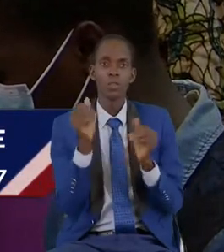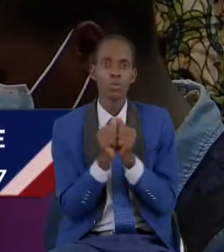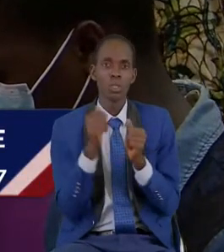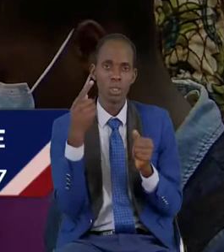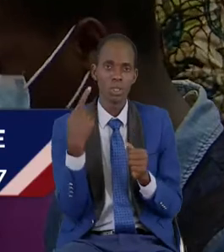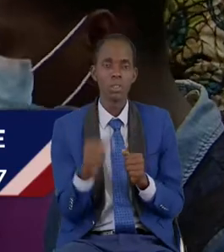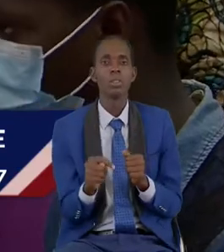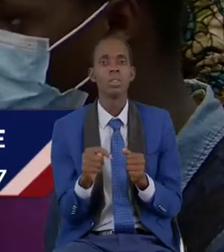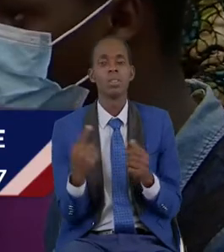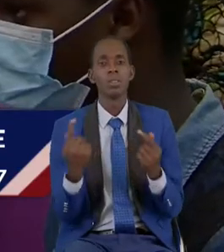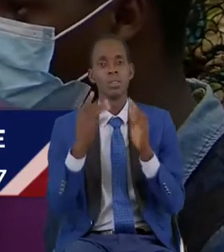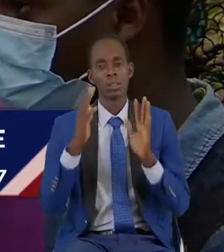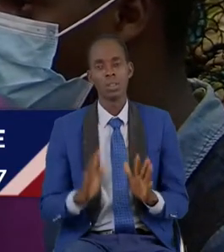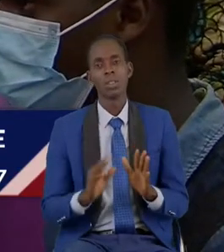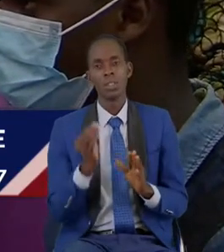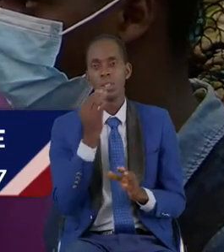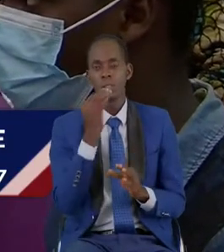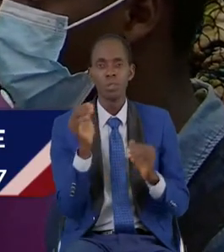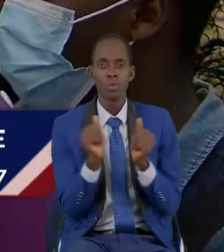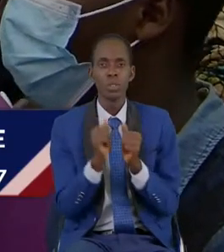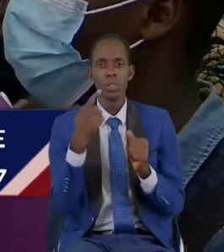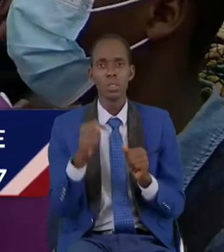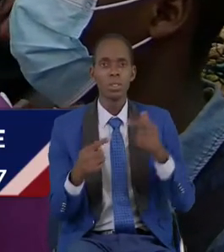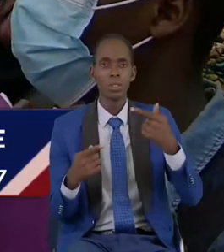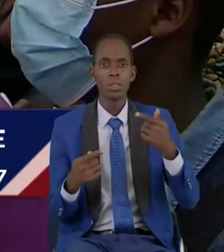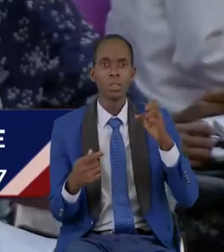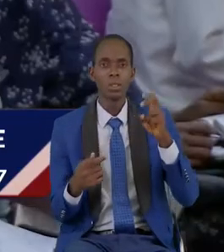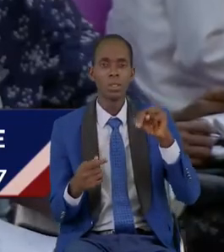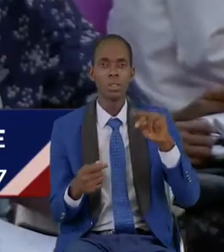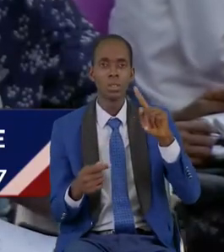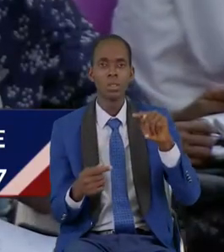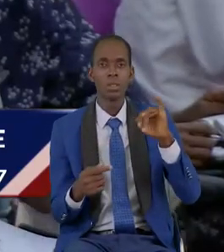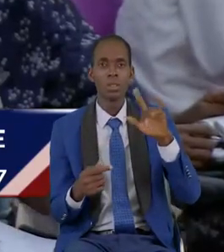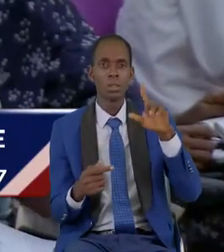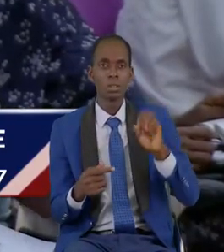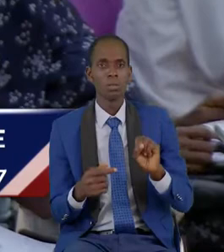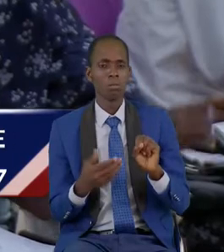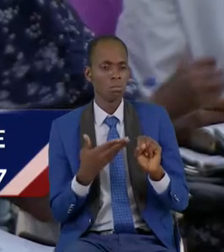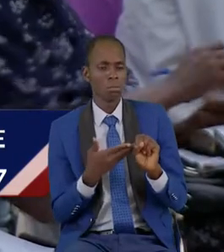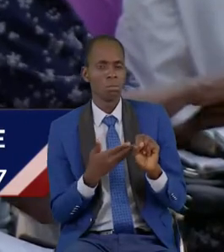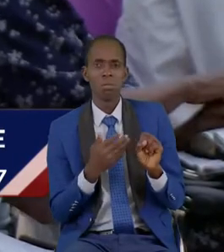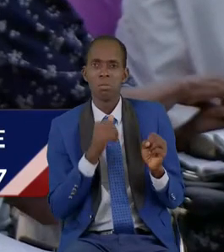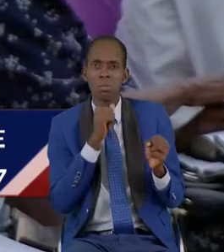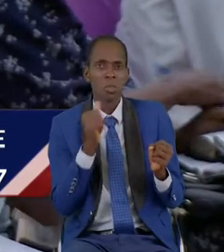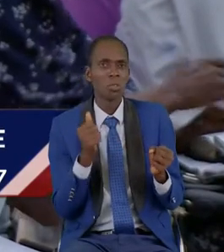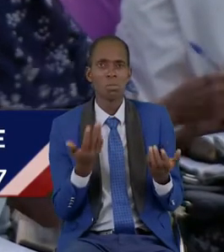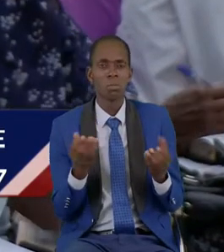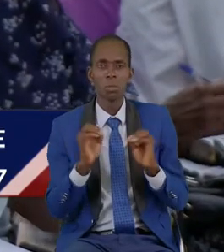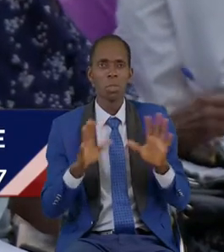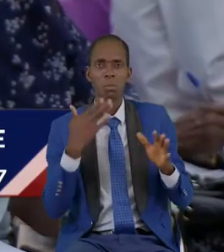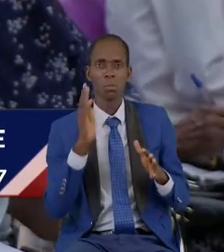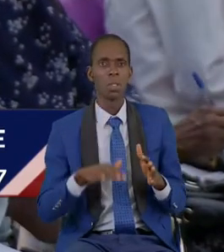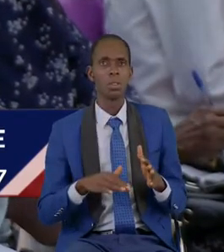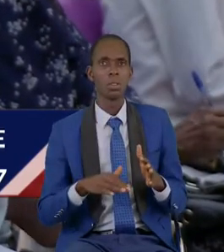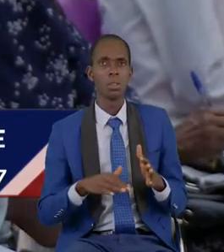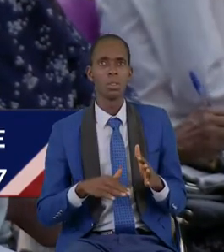eat with the Gentiles. No big deal. Already, when God called Peter to